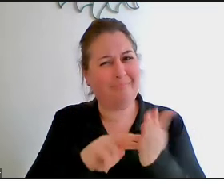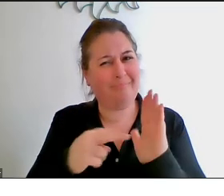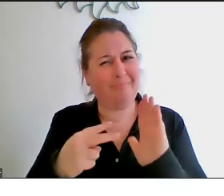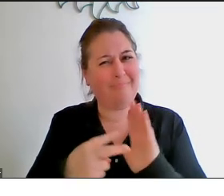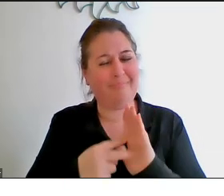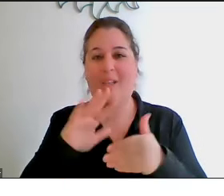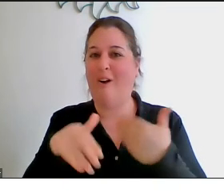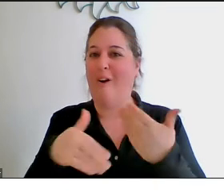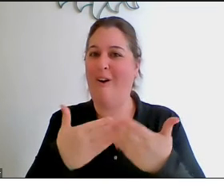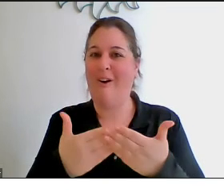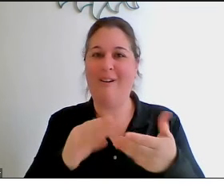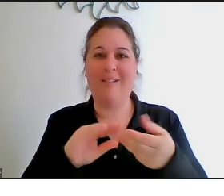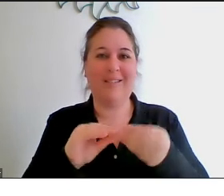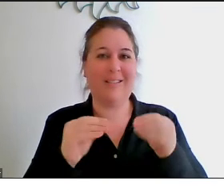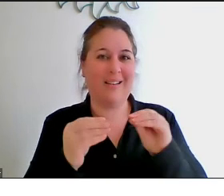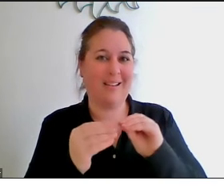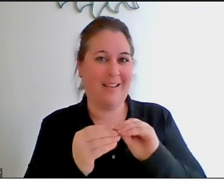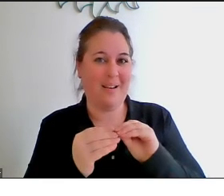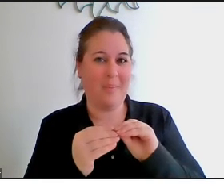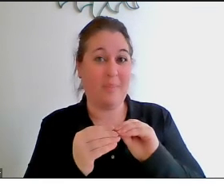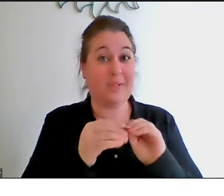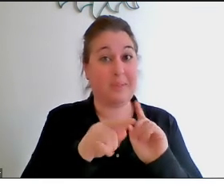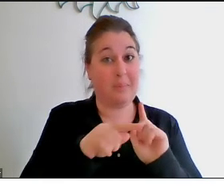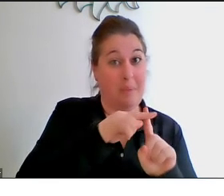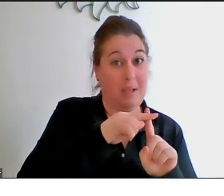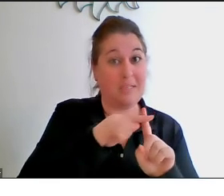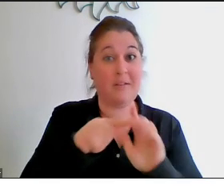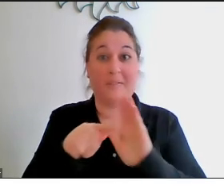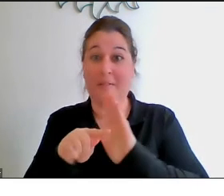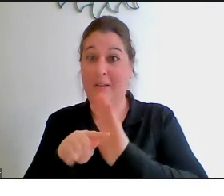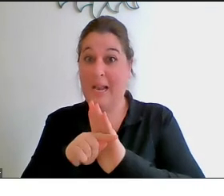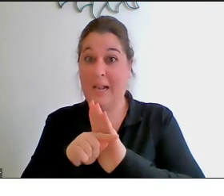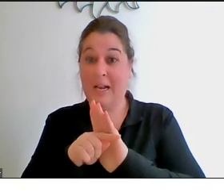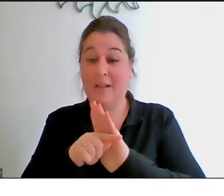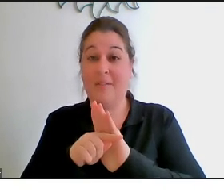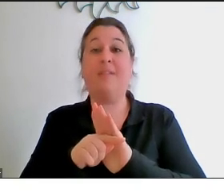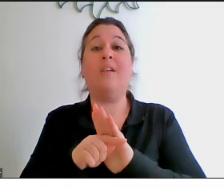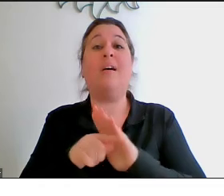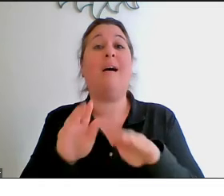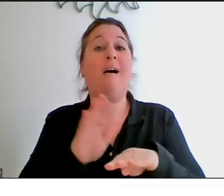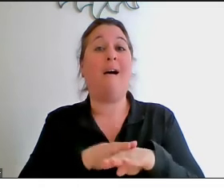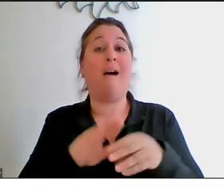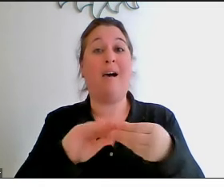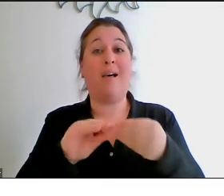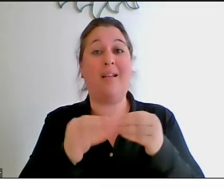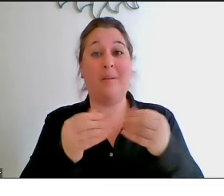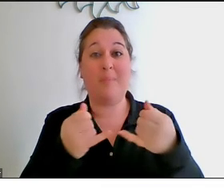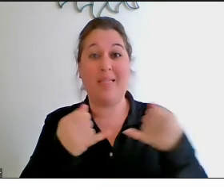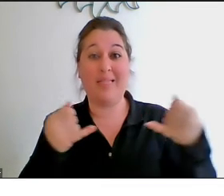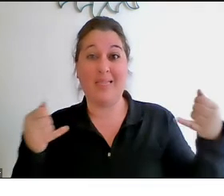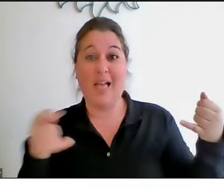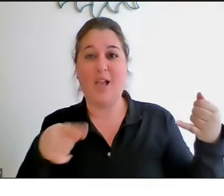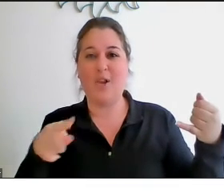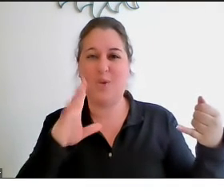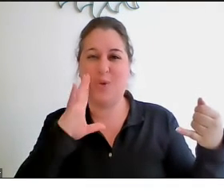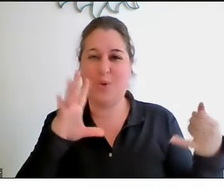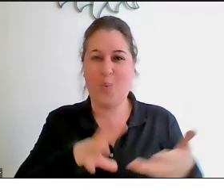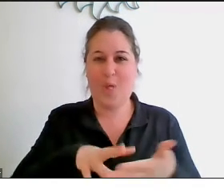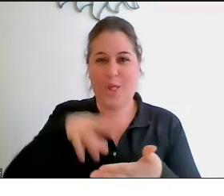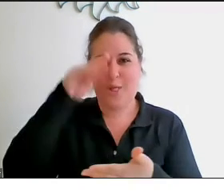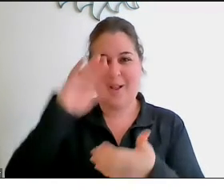and negative numbers on a number line. So in this whole video, you're going to learn how to add and